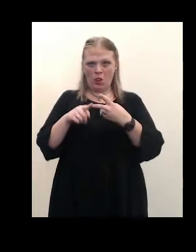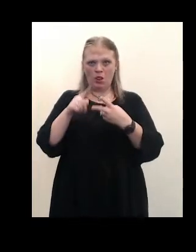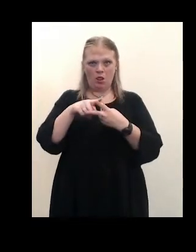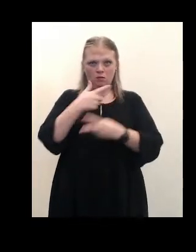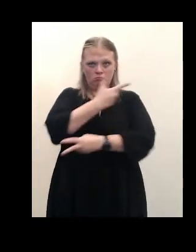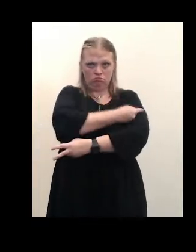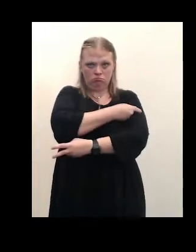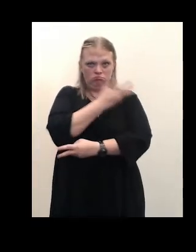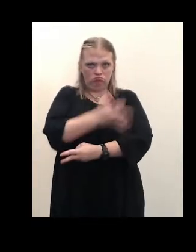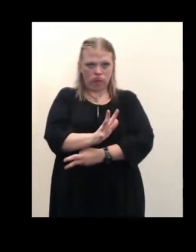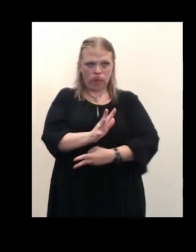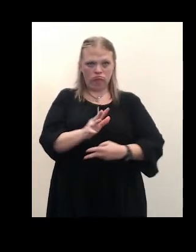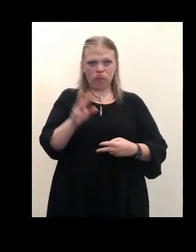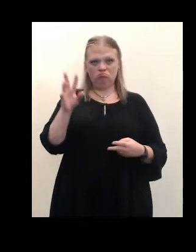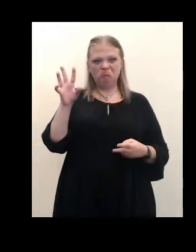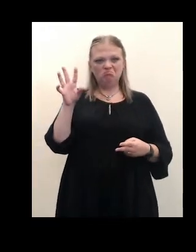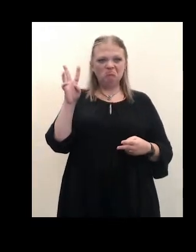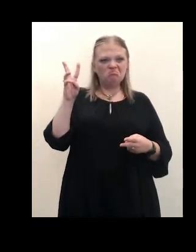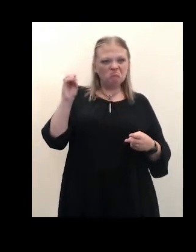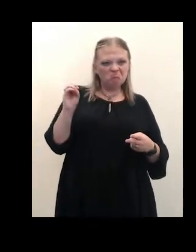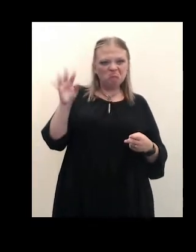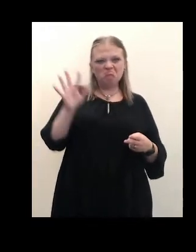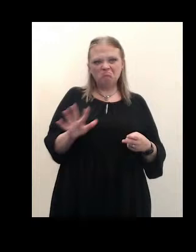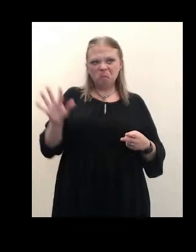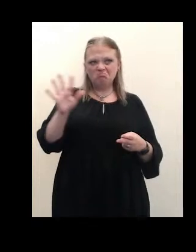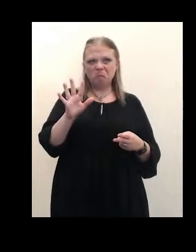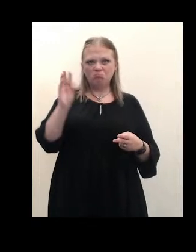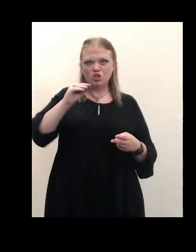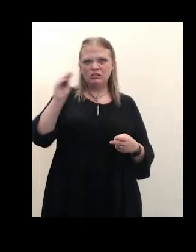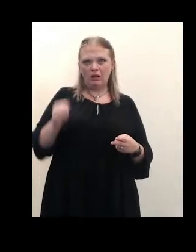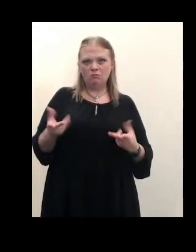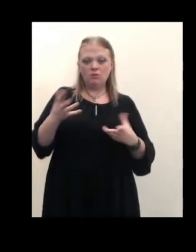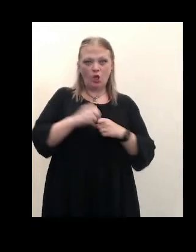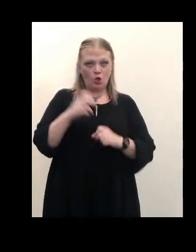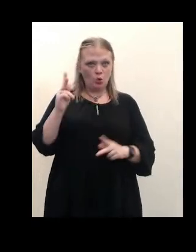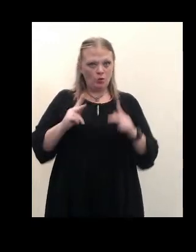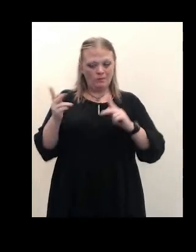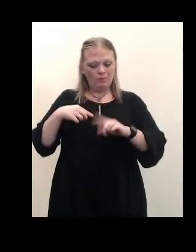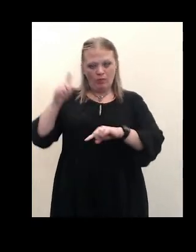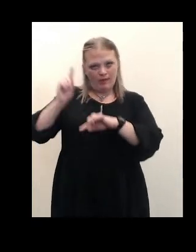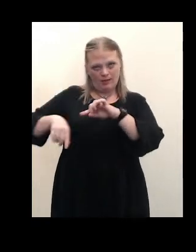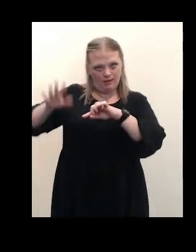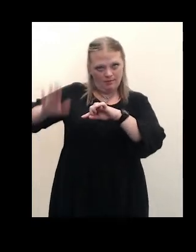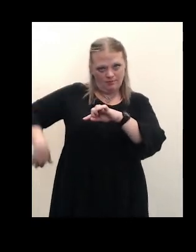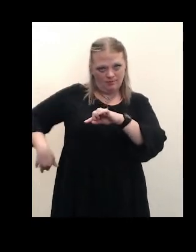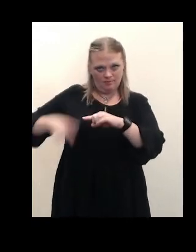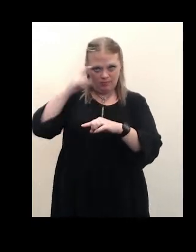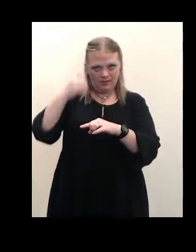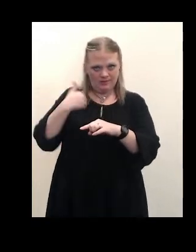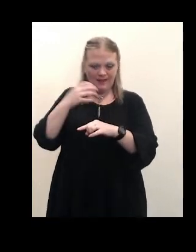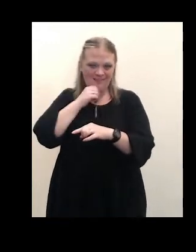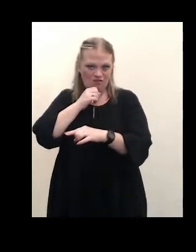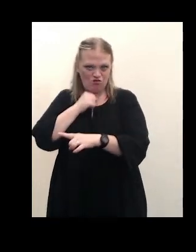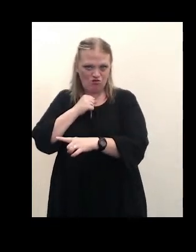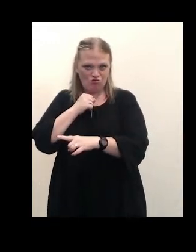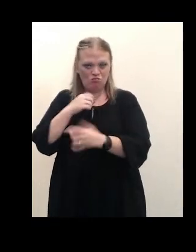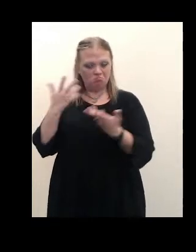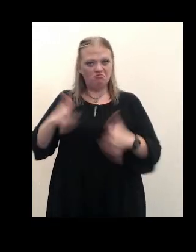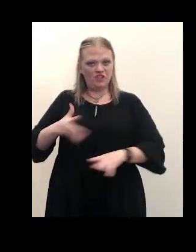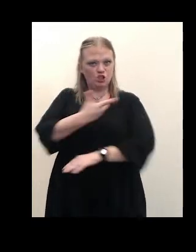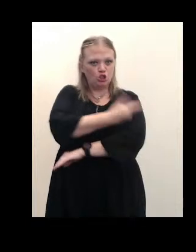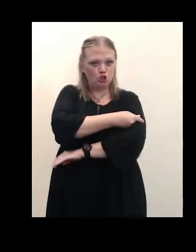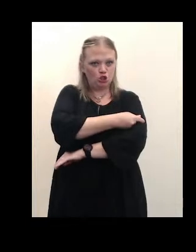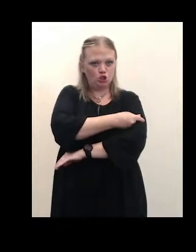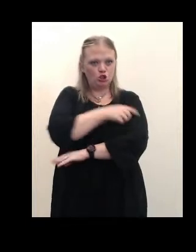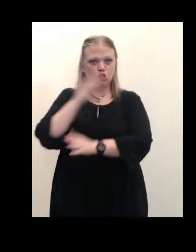of all Erie County residents, that's including people that can't get vaccinated because of their young age, are fully vaccinated.